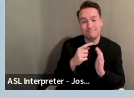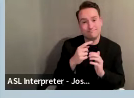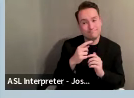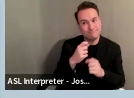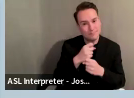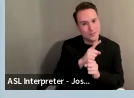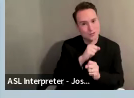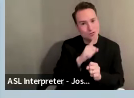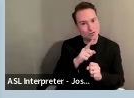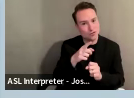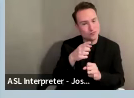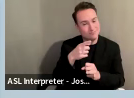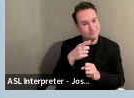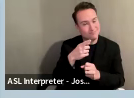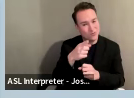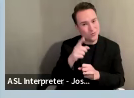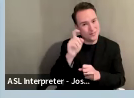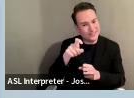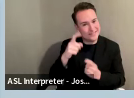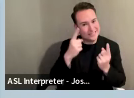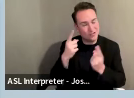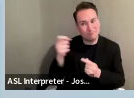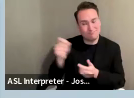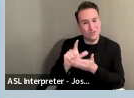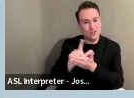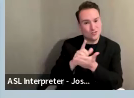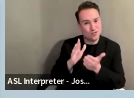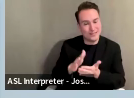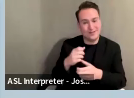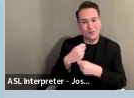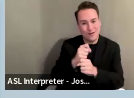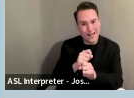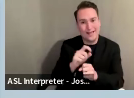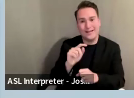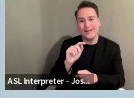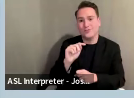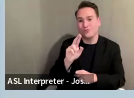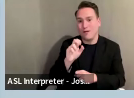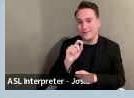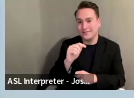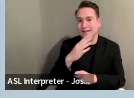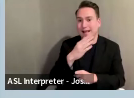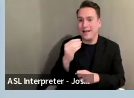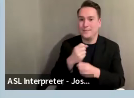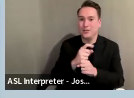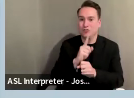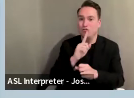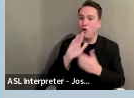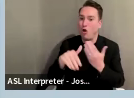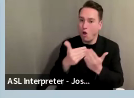about having an attorney create a trust for you and then funding the trust with your main assets. Next slide, please,